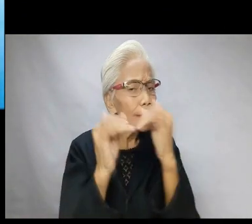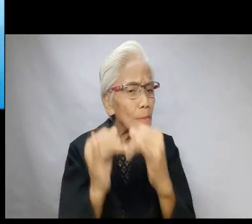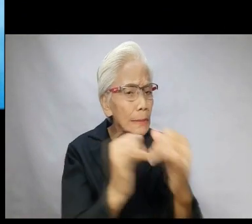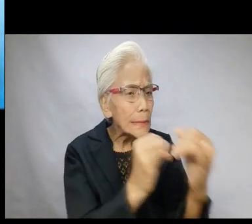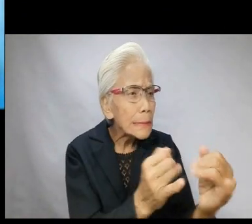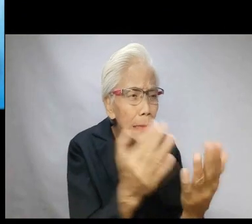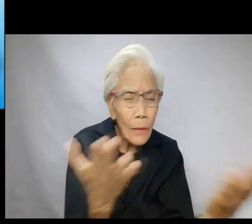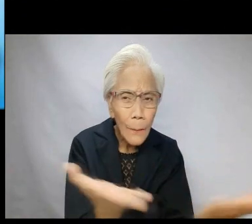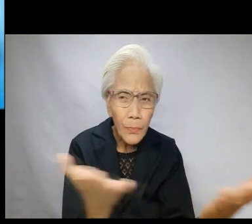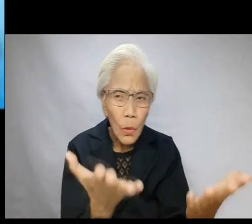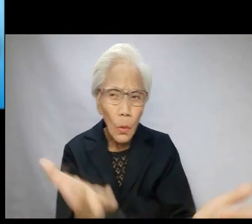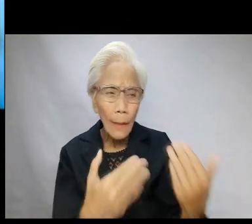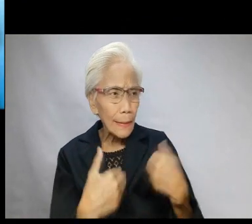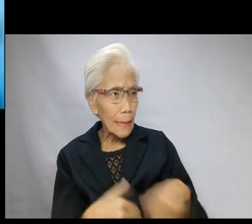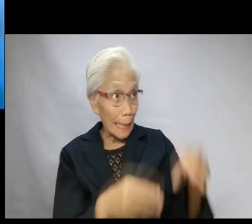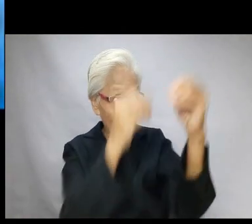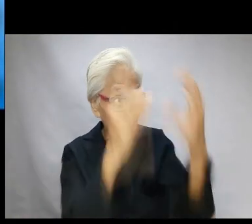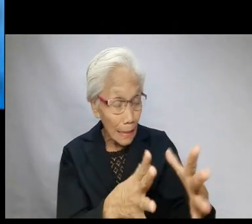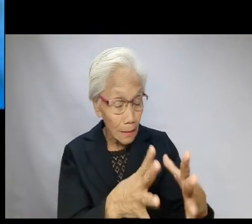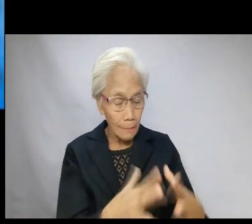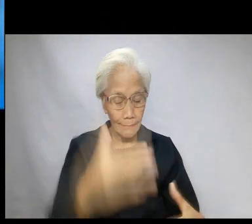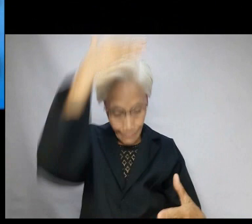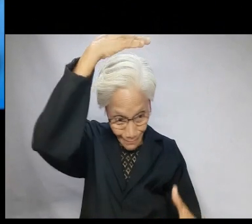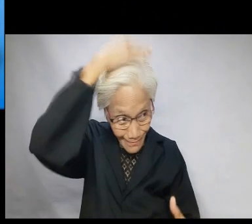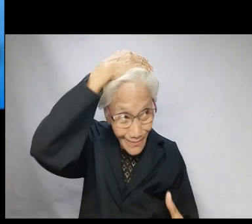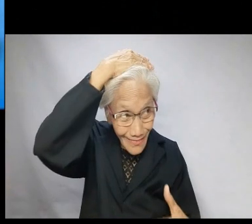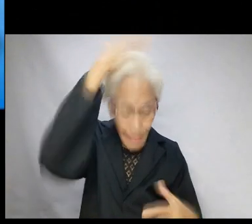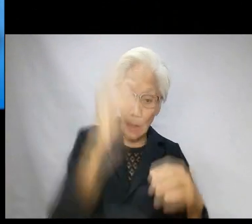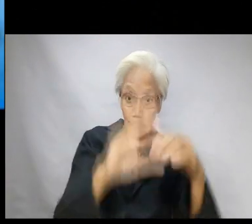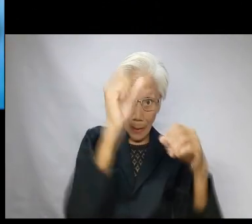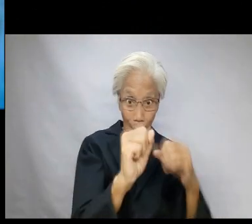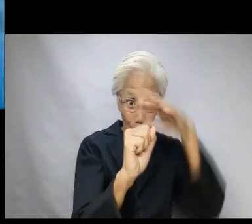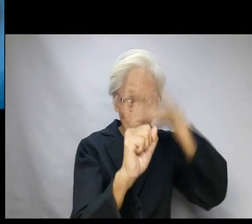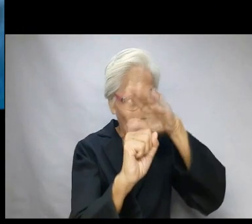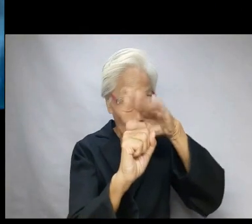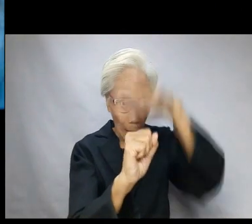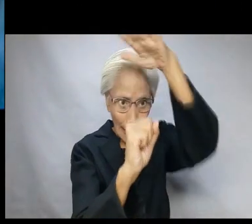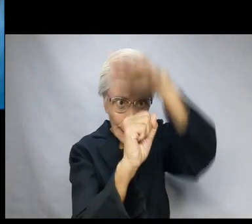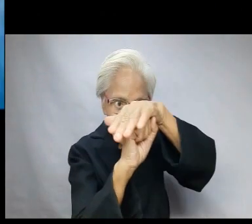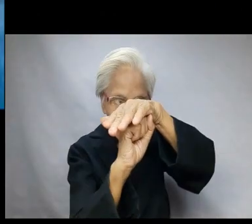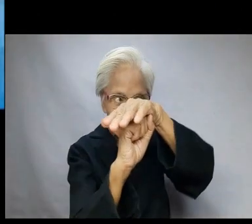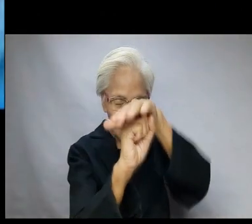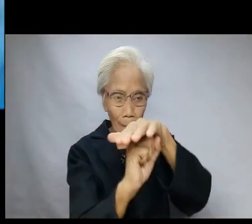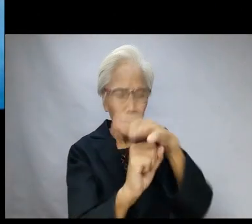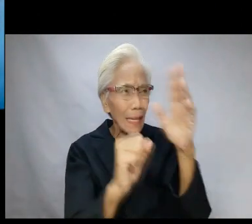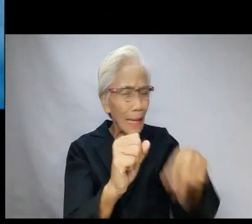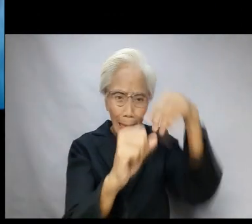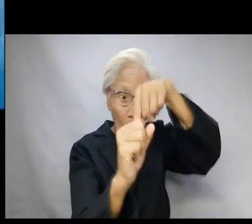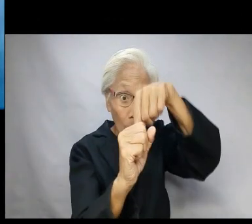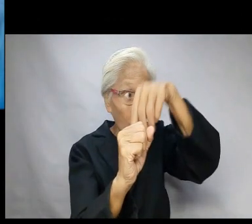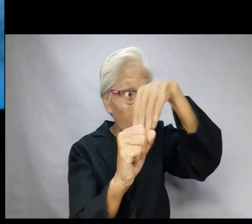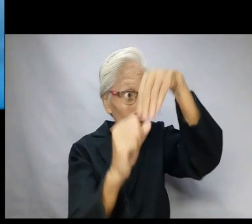water." The student did as he was instructed, whereupon the teacher put his hands on the young man's head and held him under